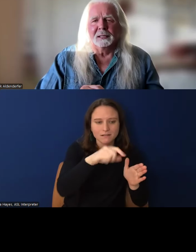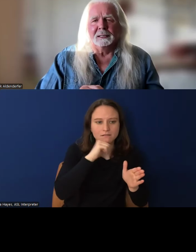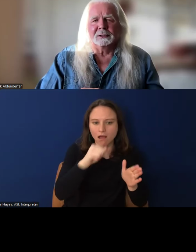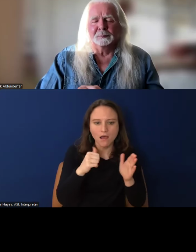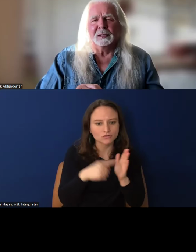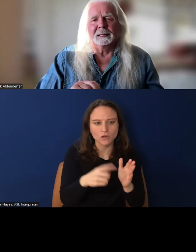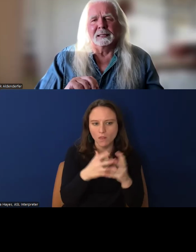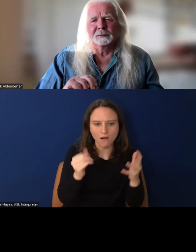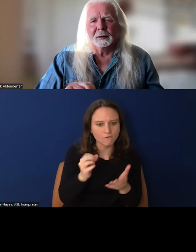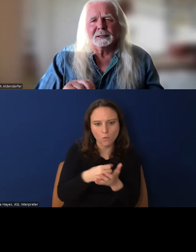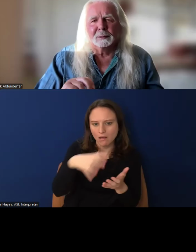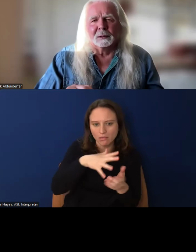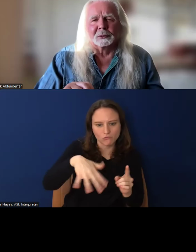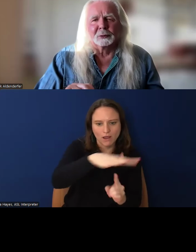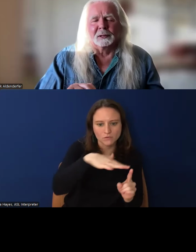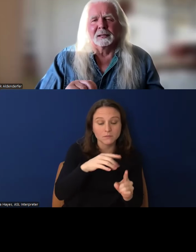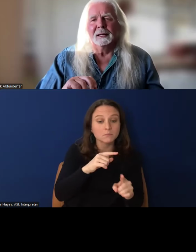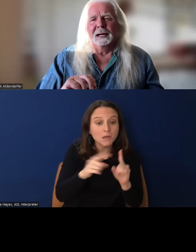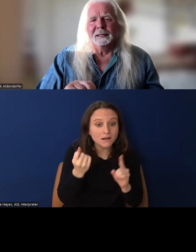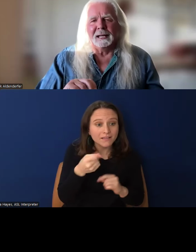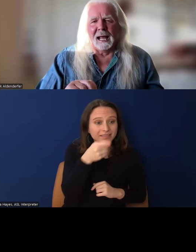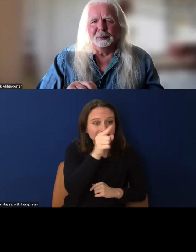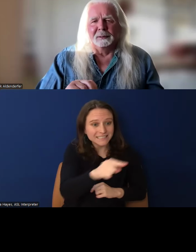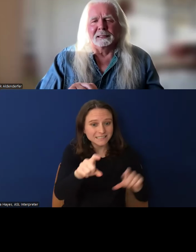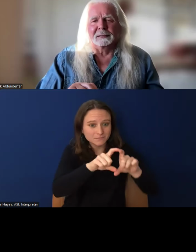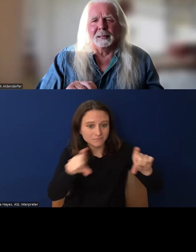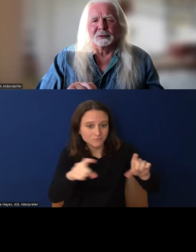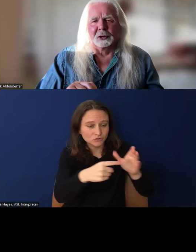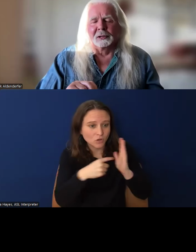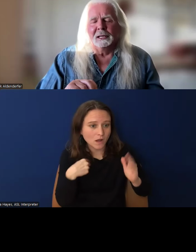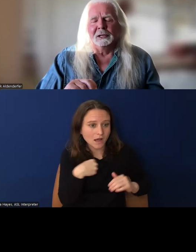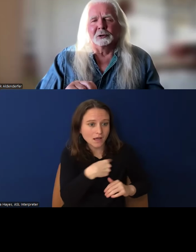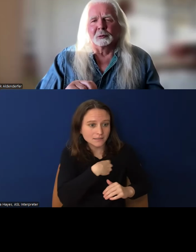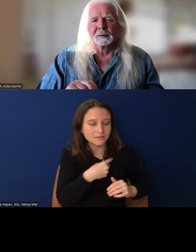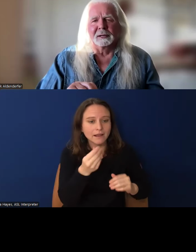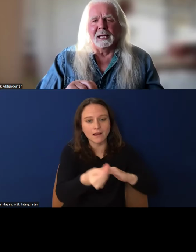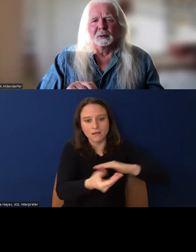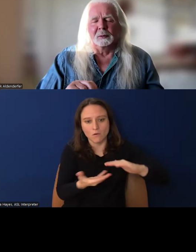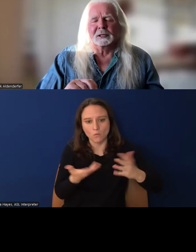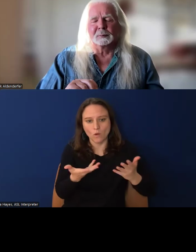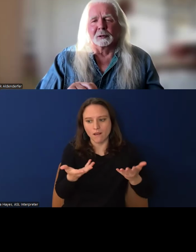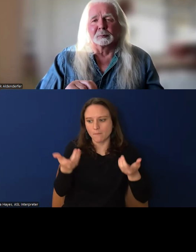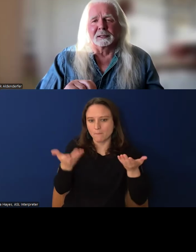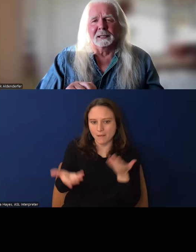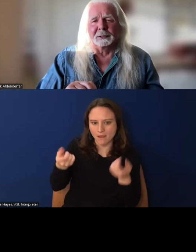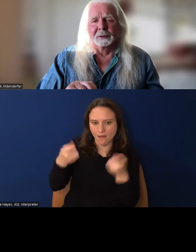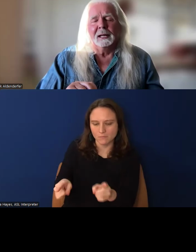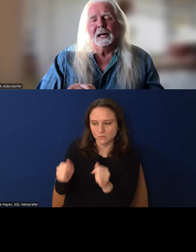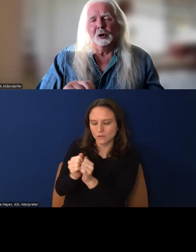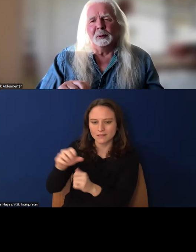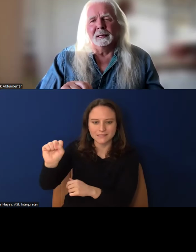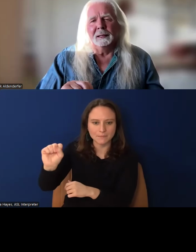us is something that is very similar to what I think happened at Samzong in terms of an animal spirit